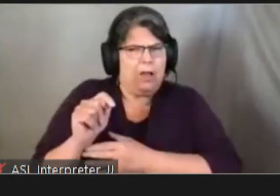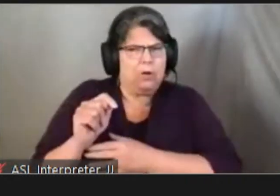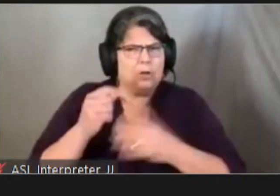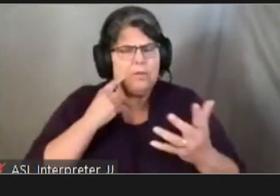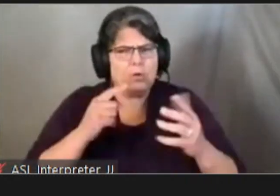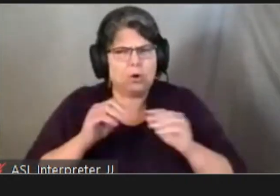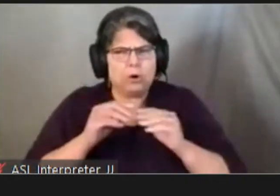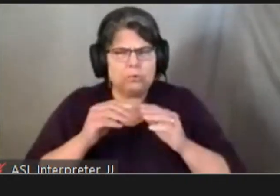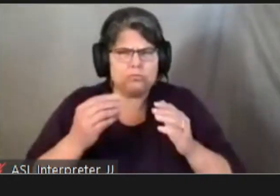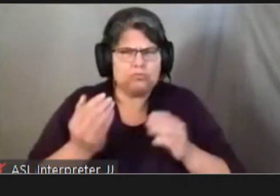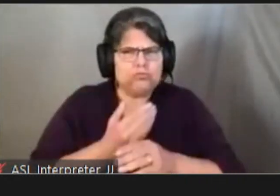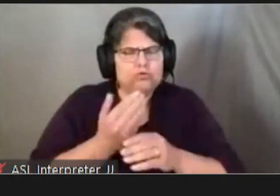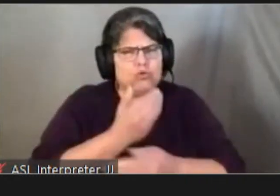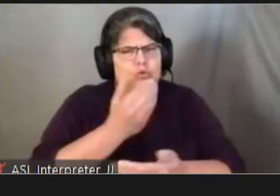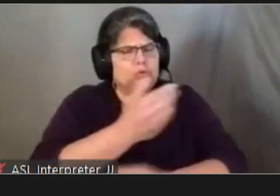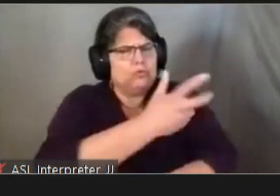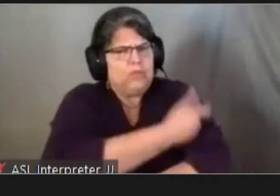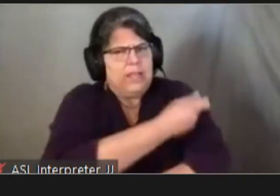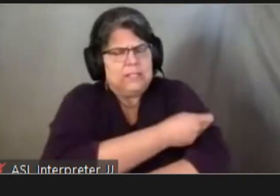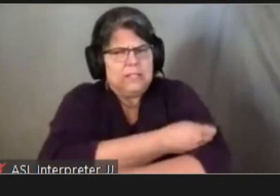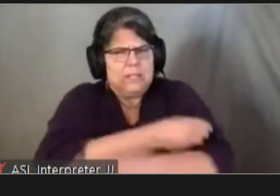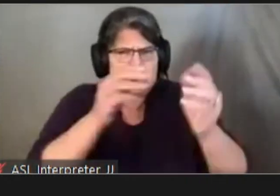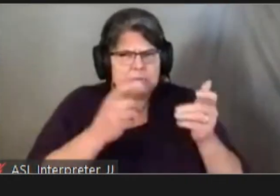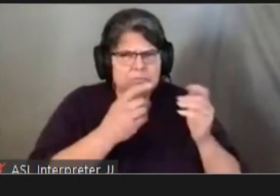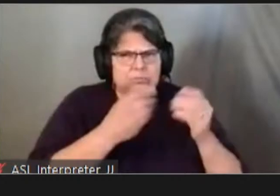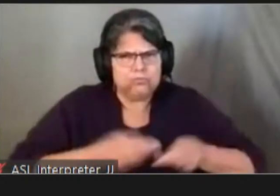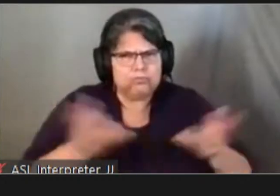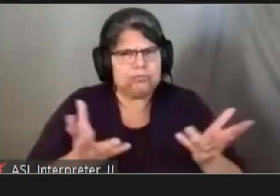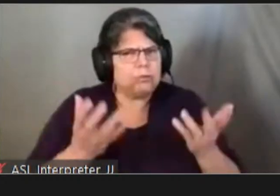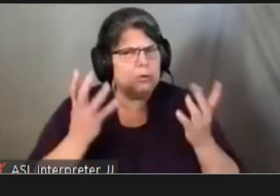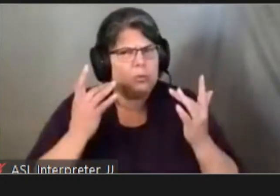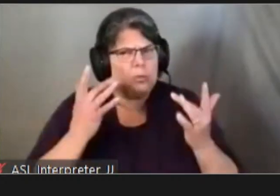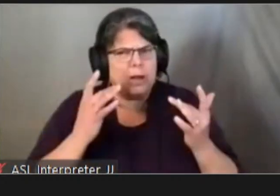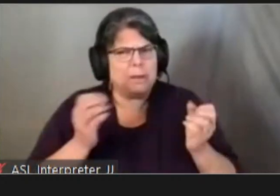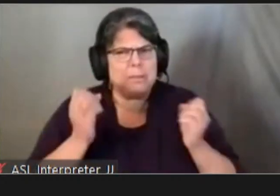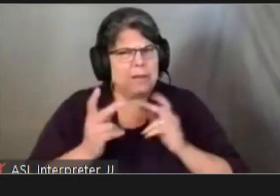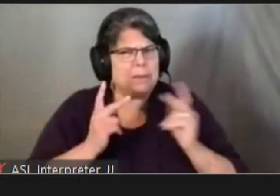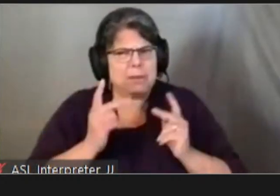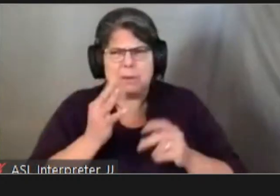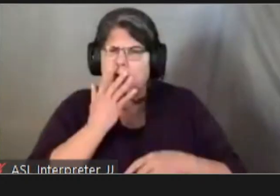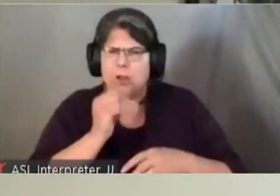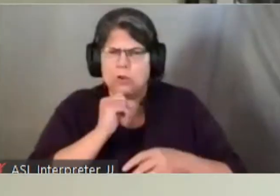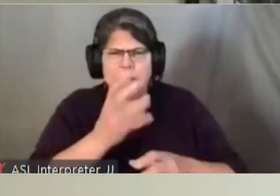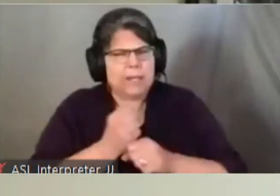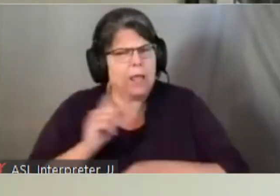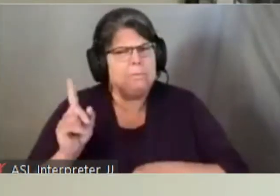the COVID vaccine?